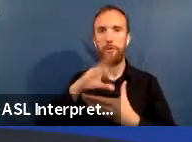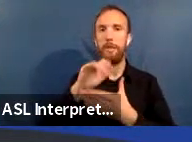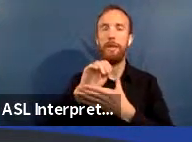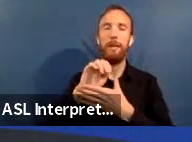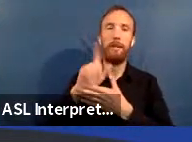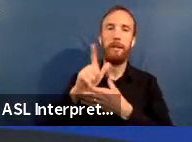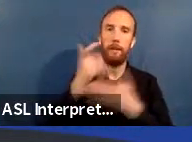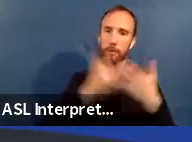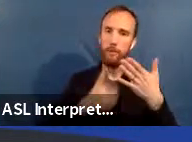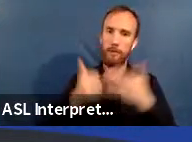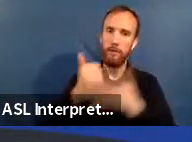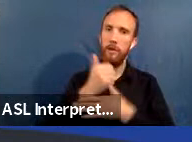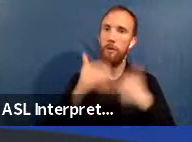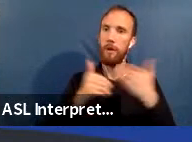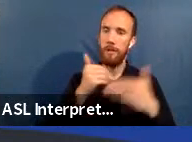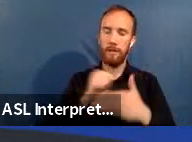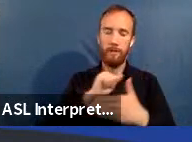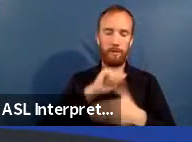process.